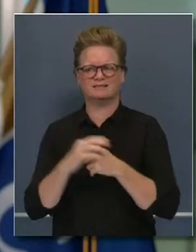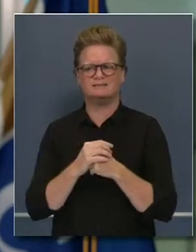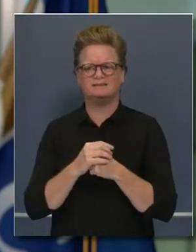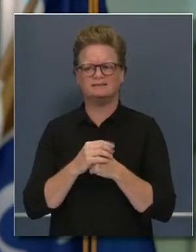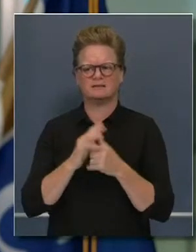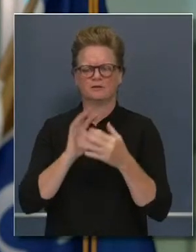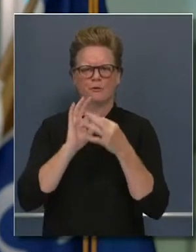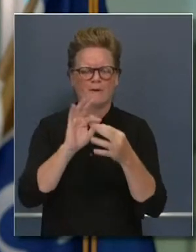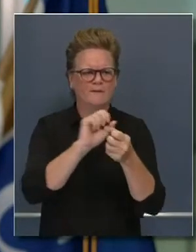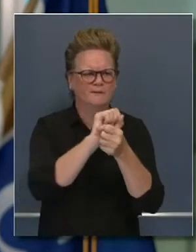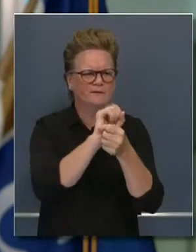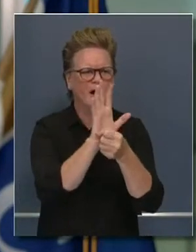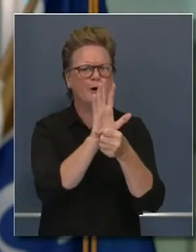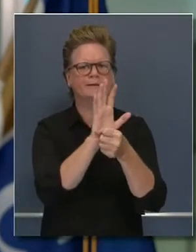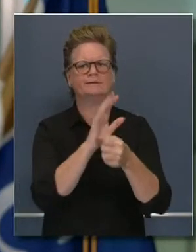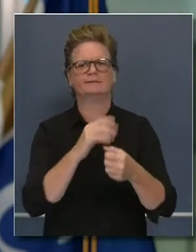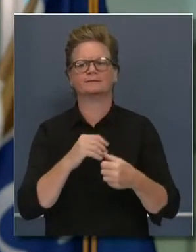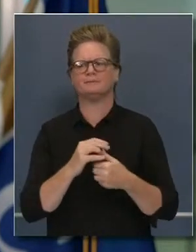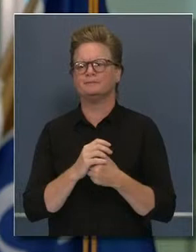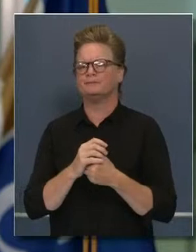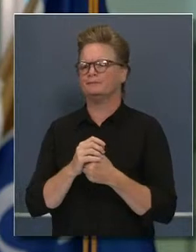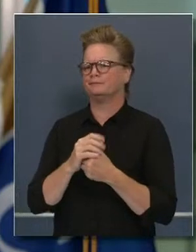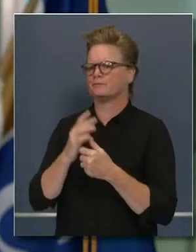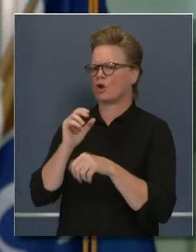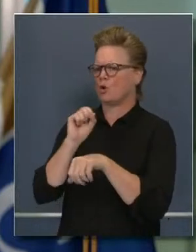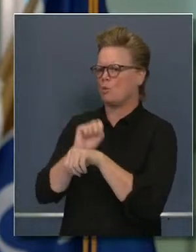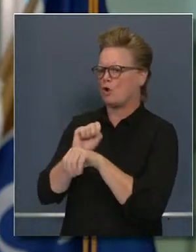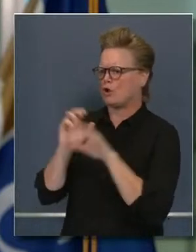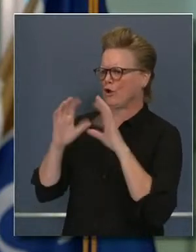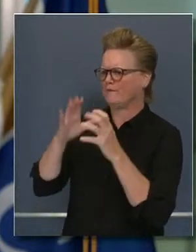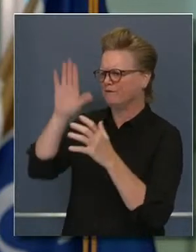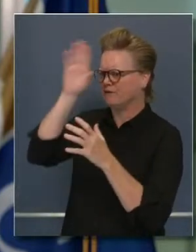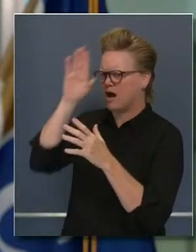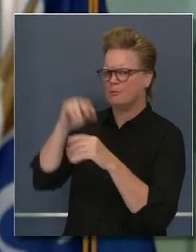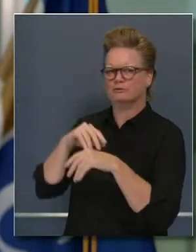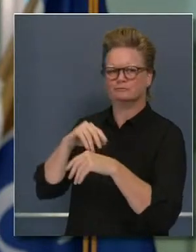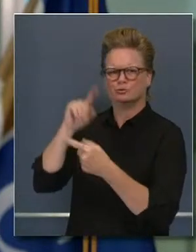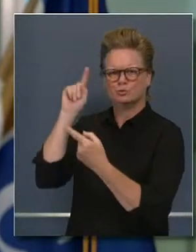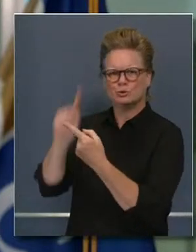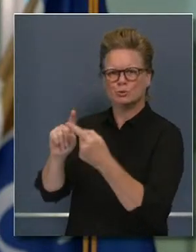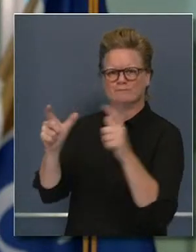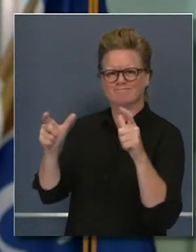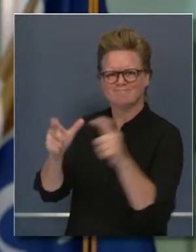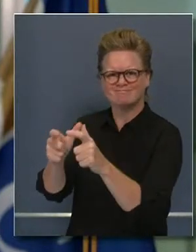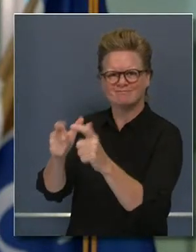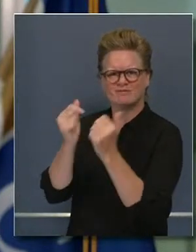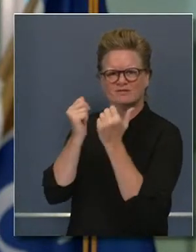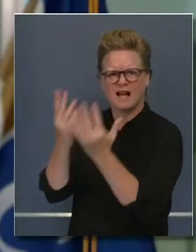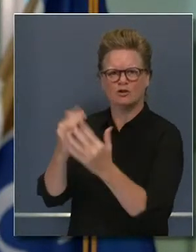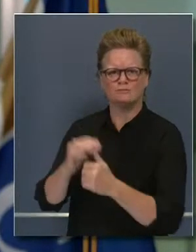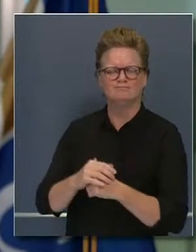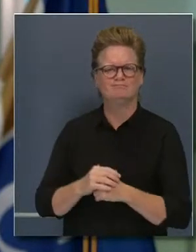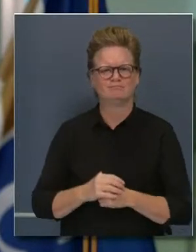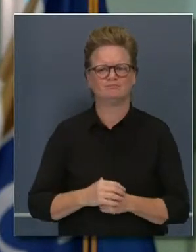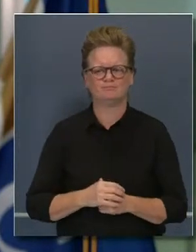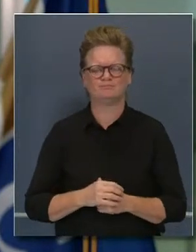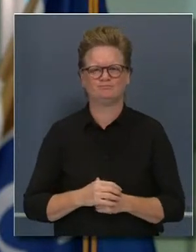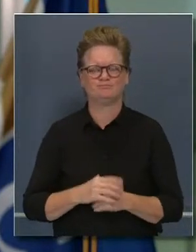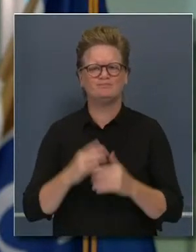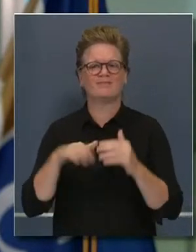COVID and our work to mitigate these wildfires. Paul Rogers, Mercury News.